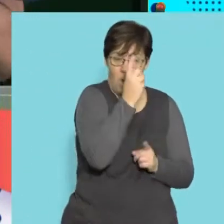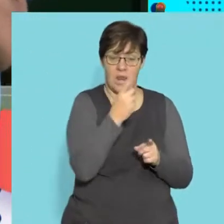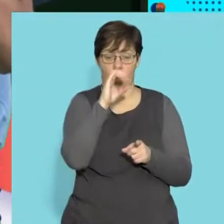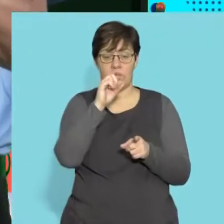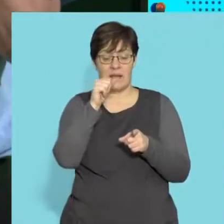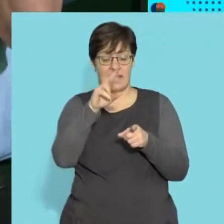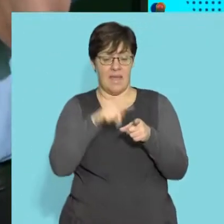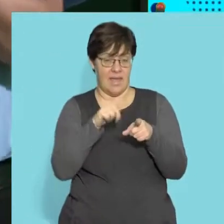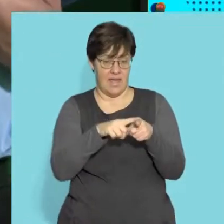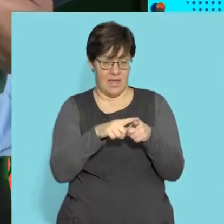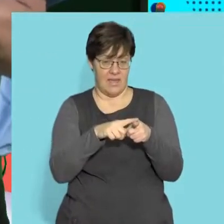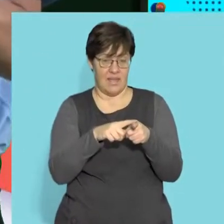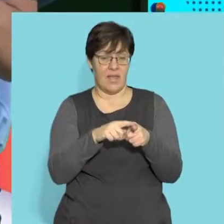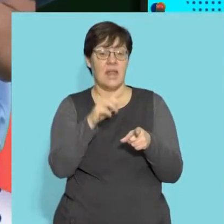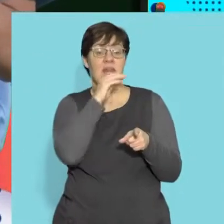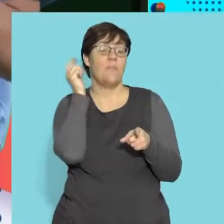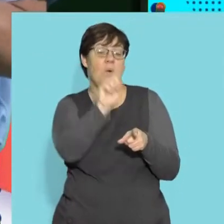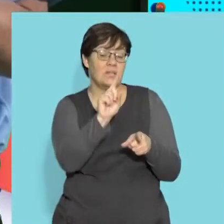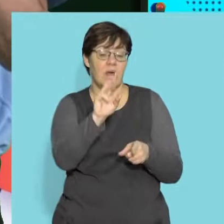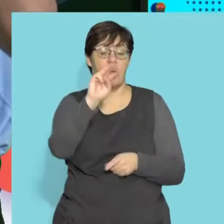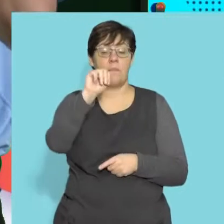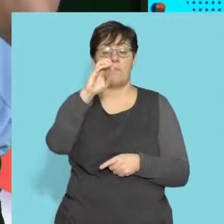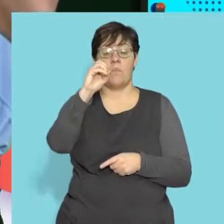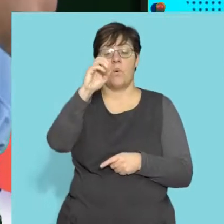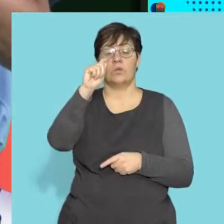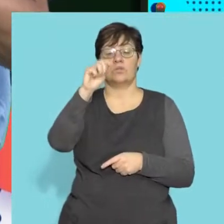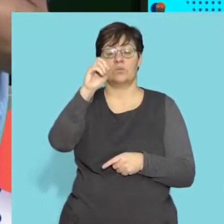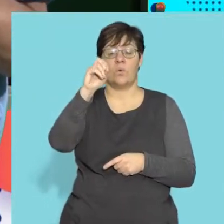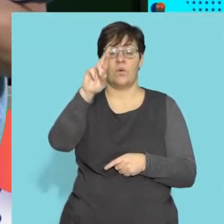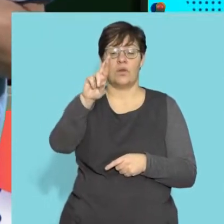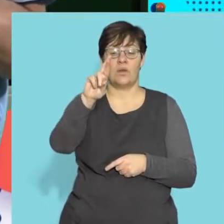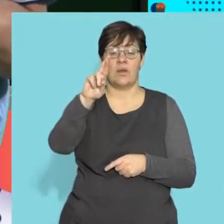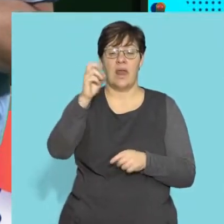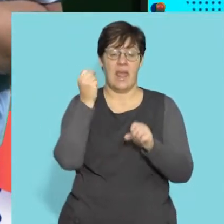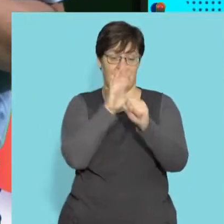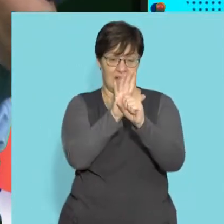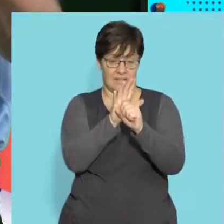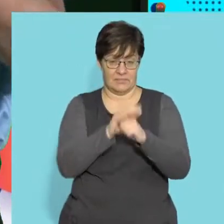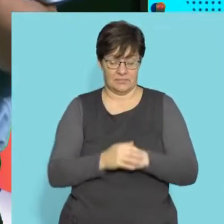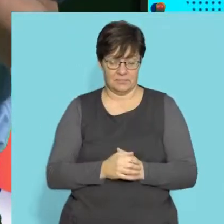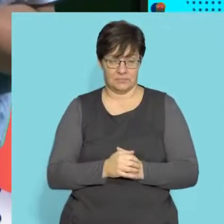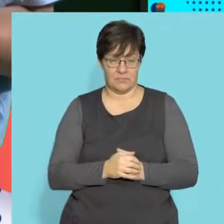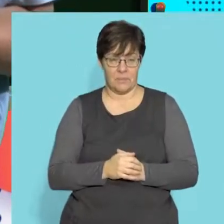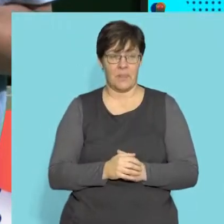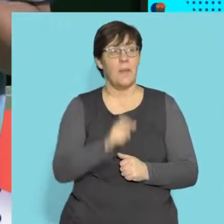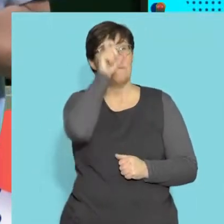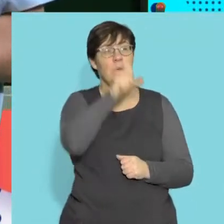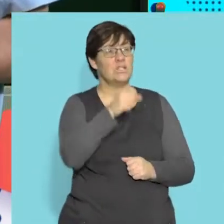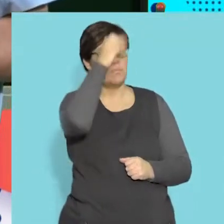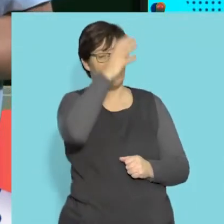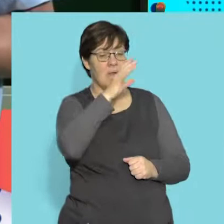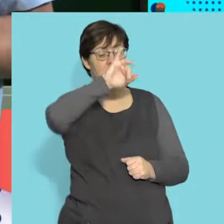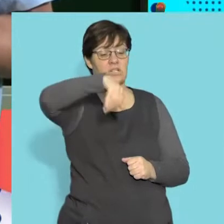being exerted on a single conductor is known as the motor effect. And it was the initial